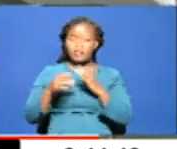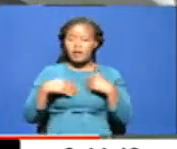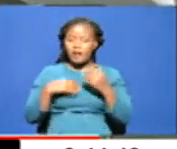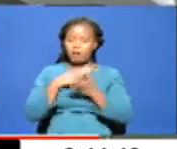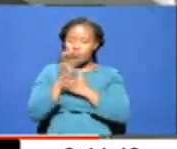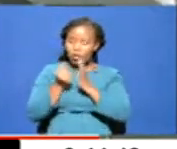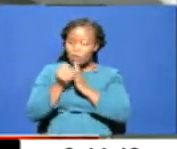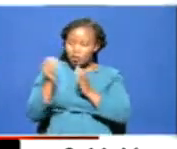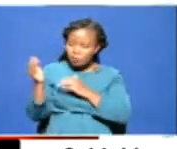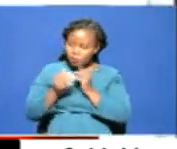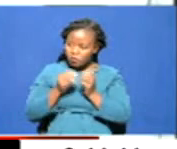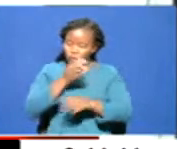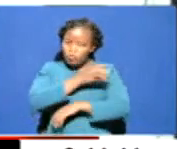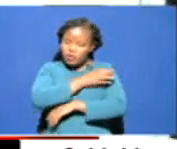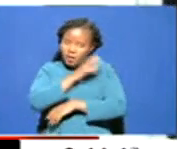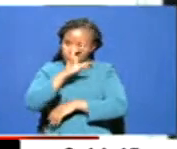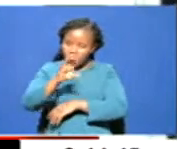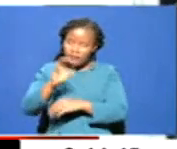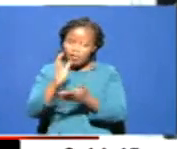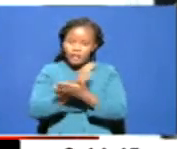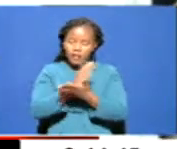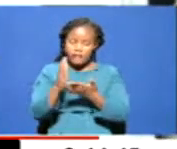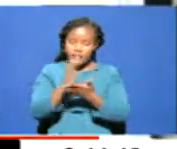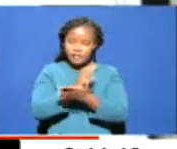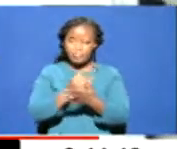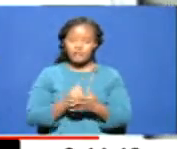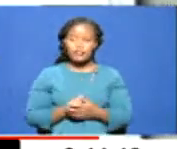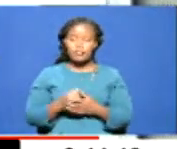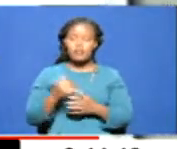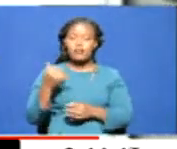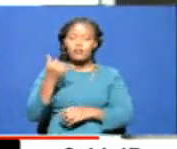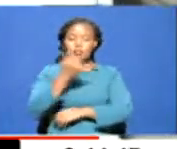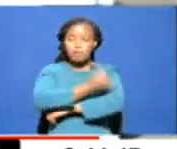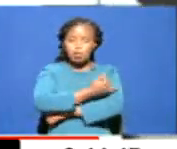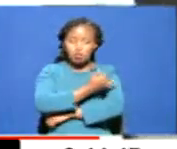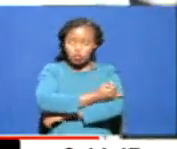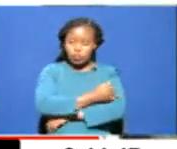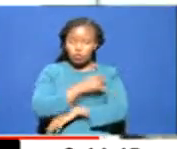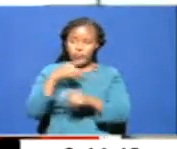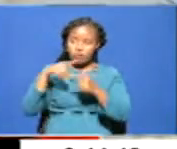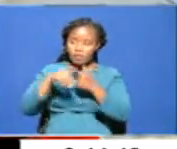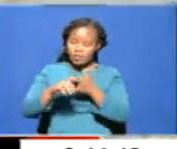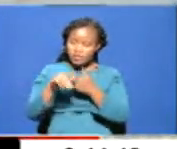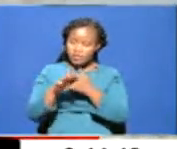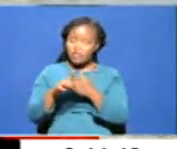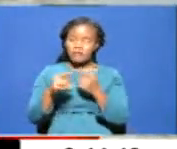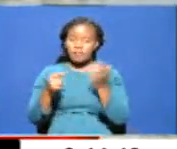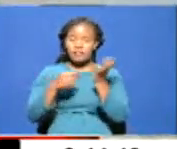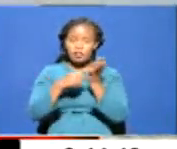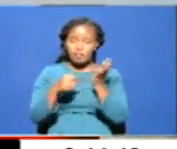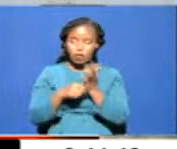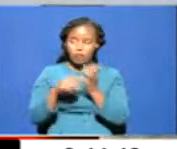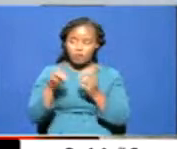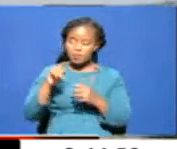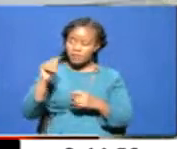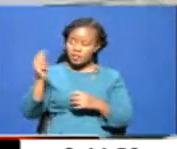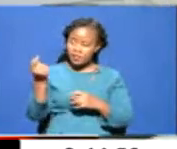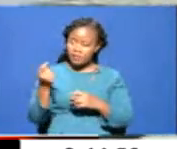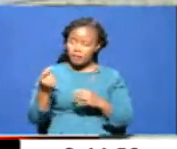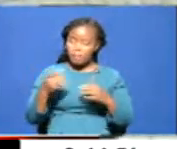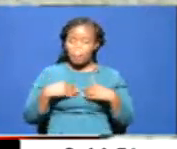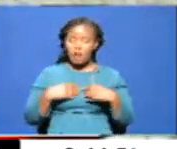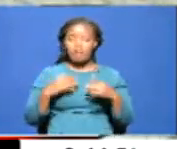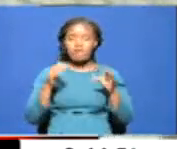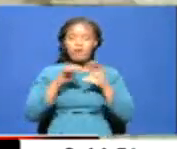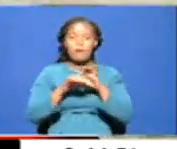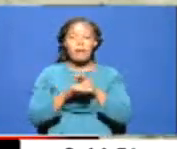at empowering the sector. Currently, the Institution of Engineering Technologists and Technicians Kenya is composed of members drawn